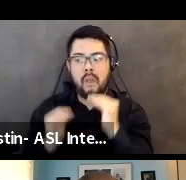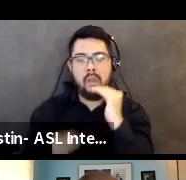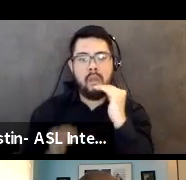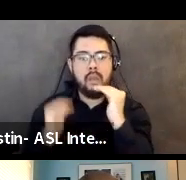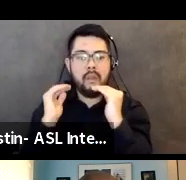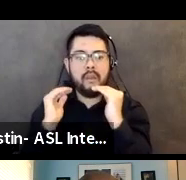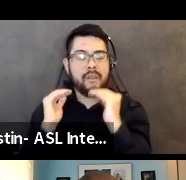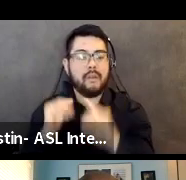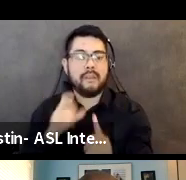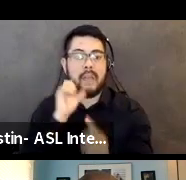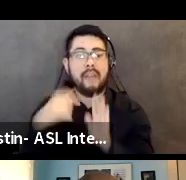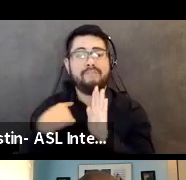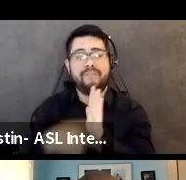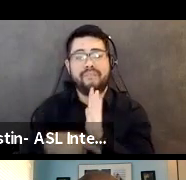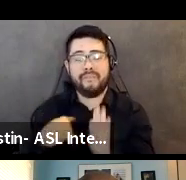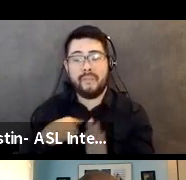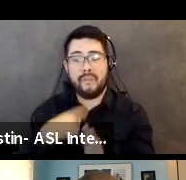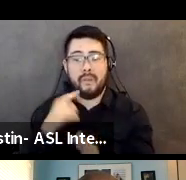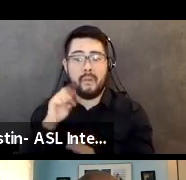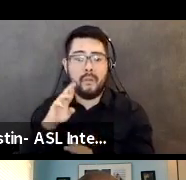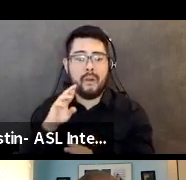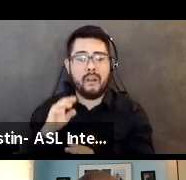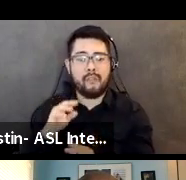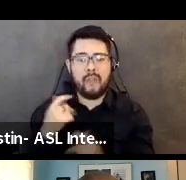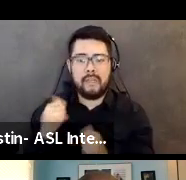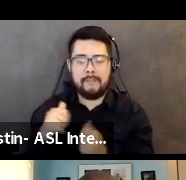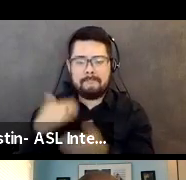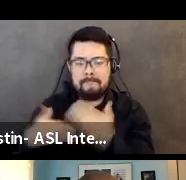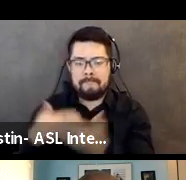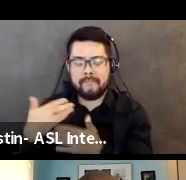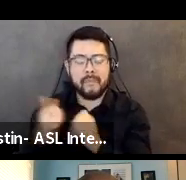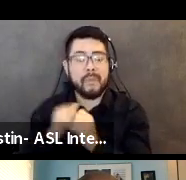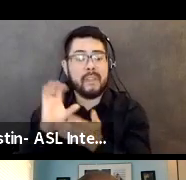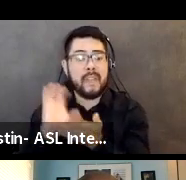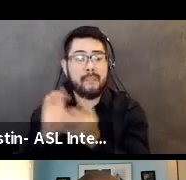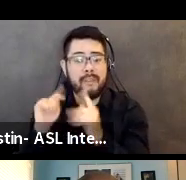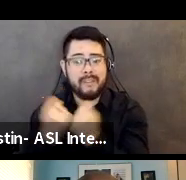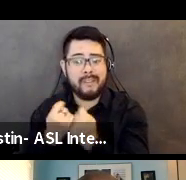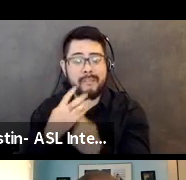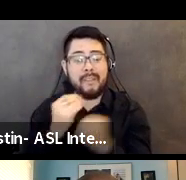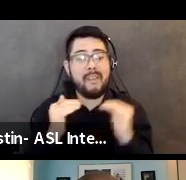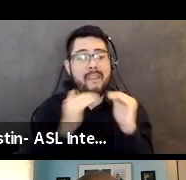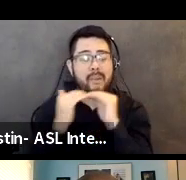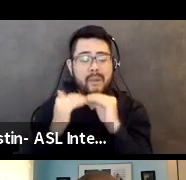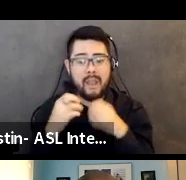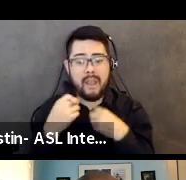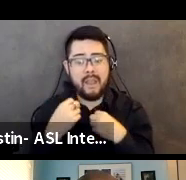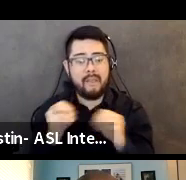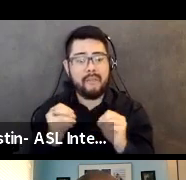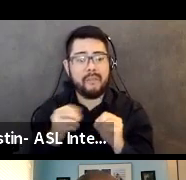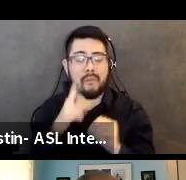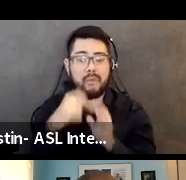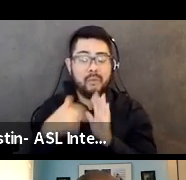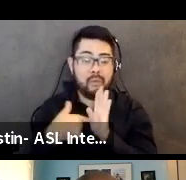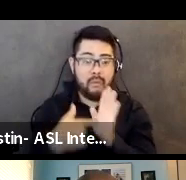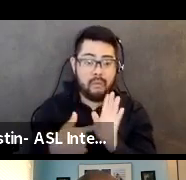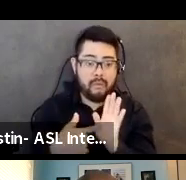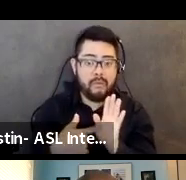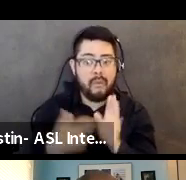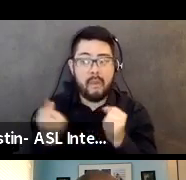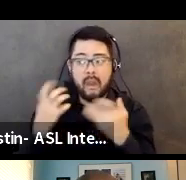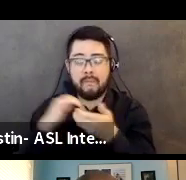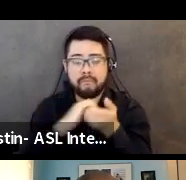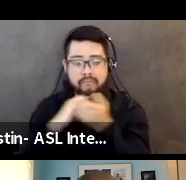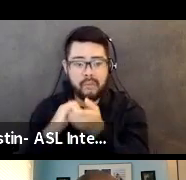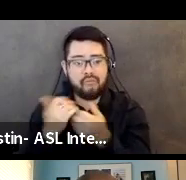not a critique or a push for our capital team in our equity office who really modeled some great collaboration here to consider equity and apply an